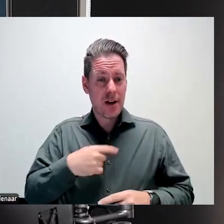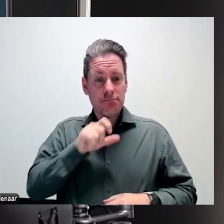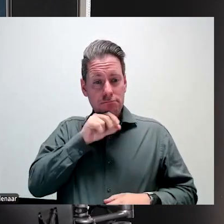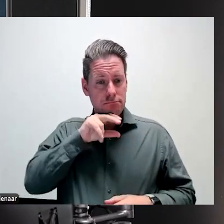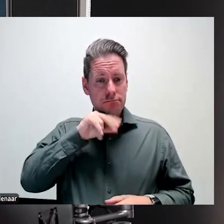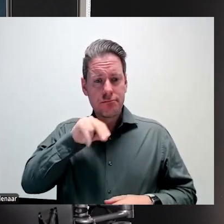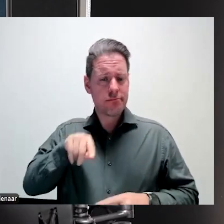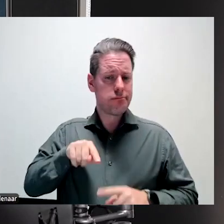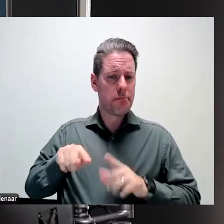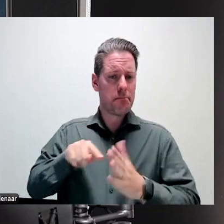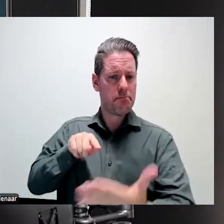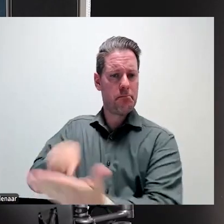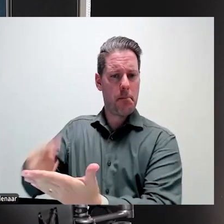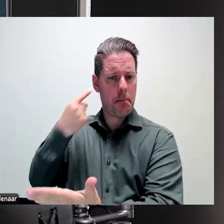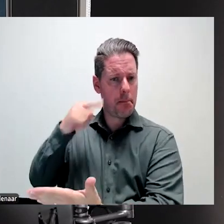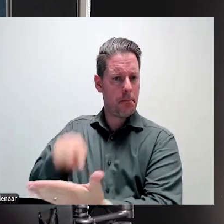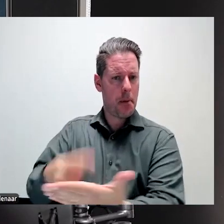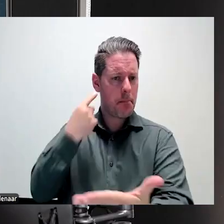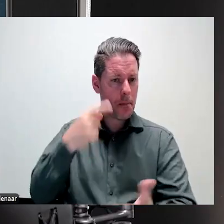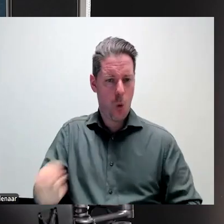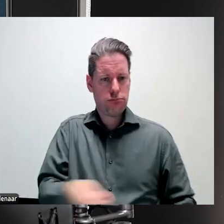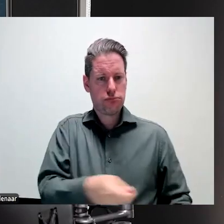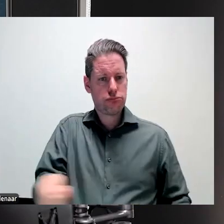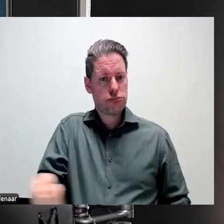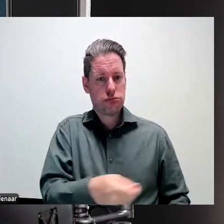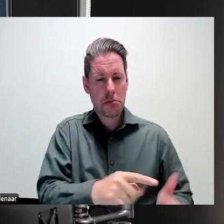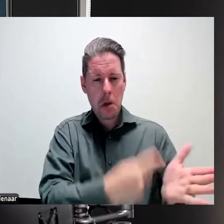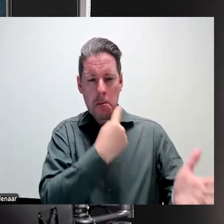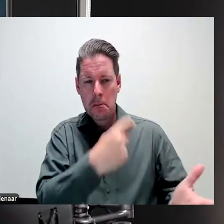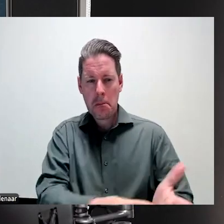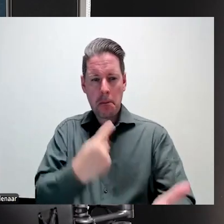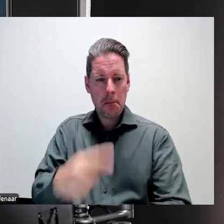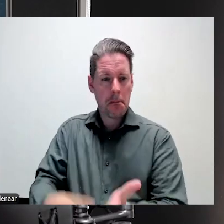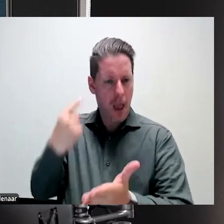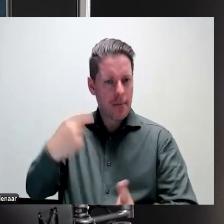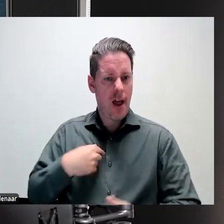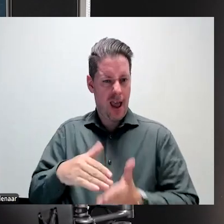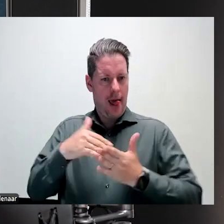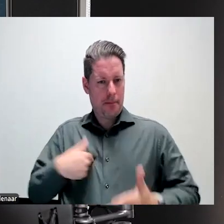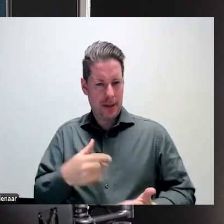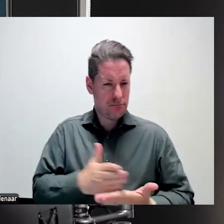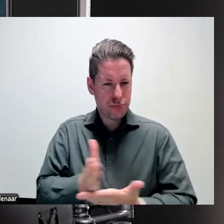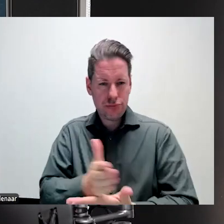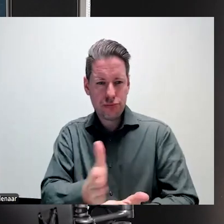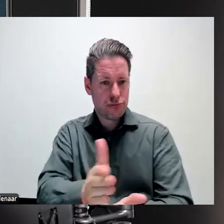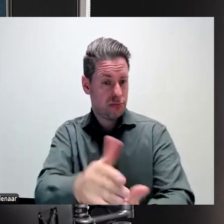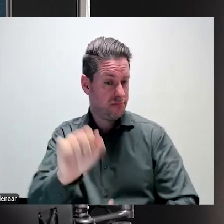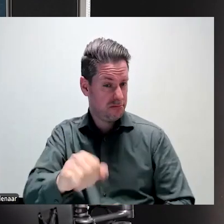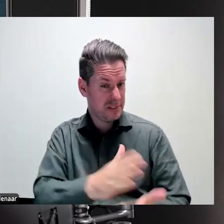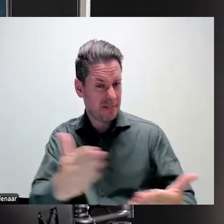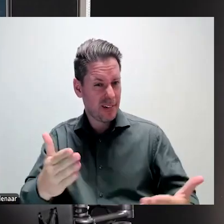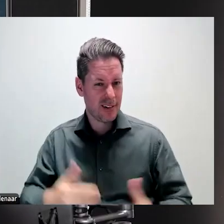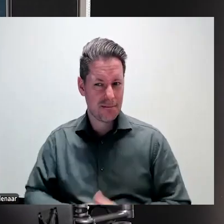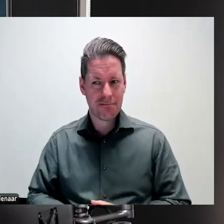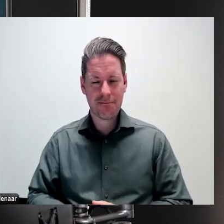sounds that I can hear with the cane, and those little bits and pieces help me get around for sure. Yeah, yeah.